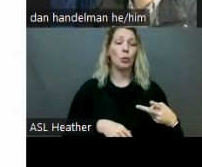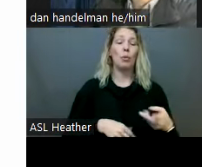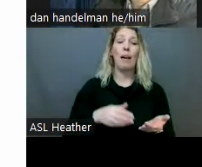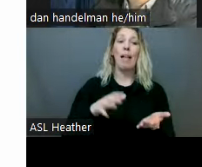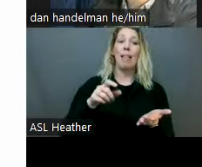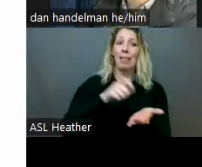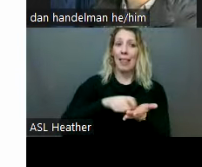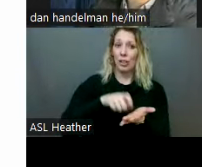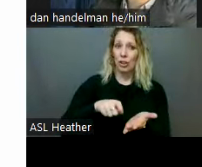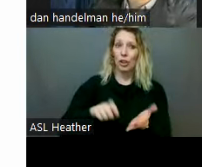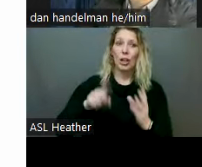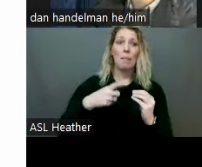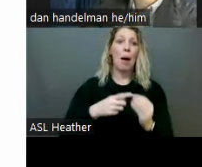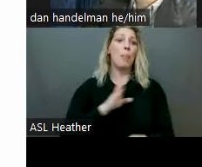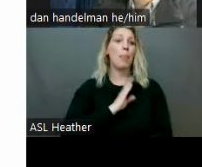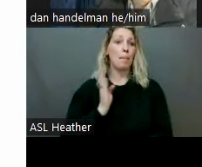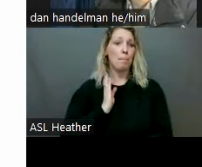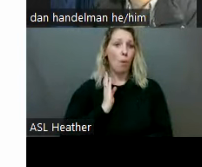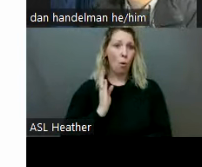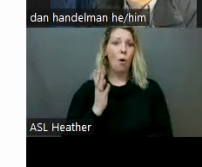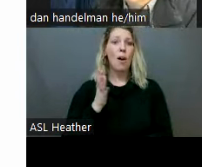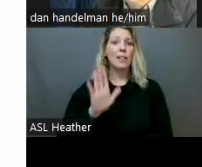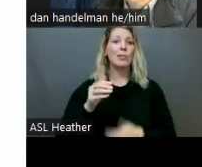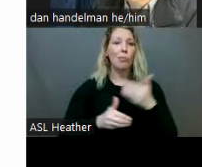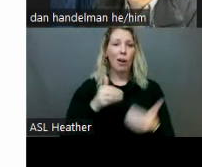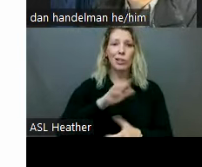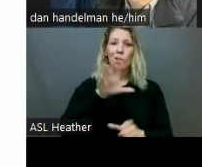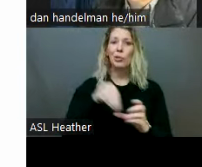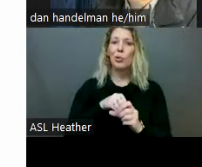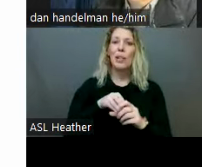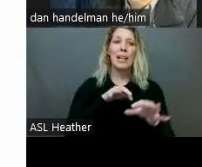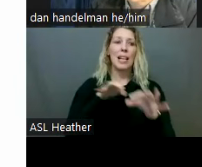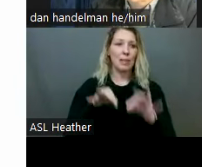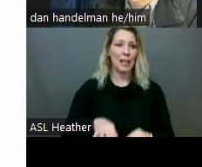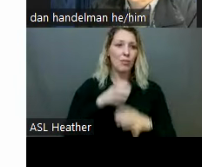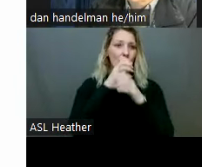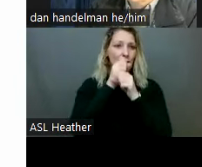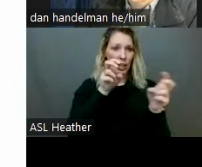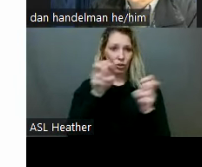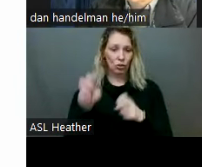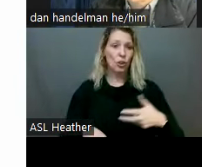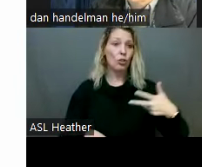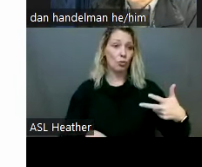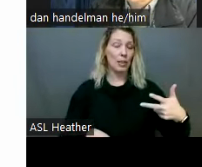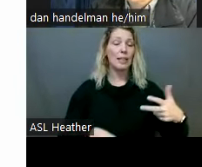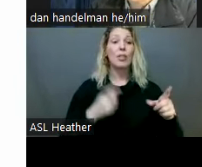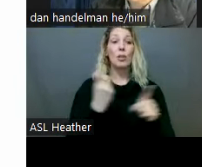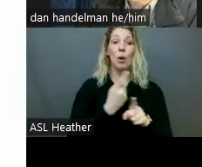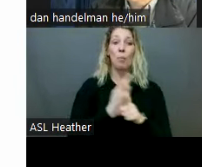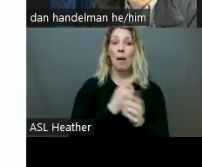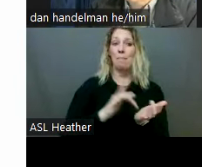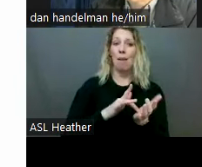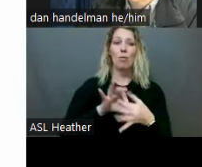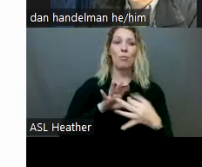board and its process, including explanation of confidentiality issues. 3, as appropriate, a medical release form